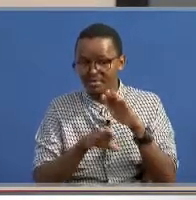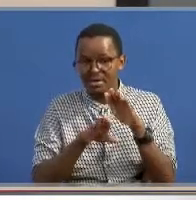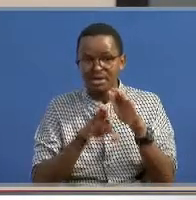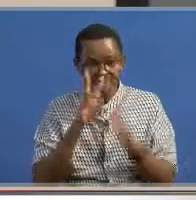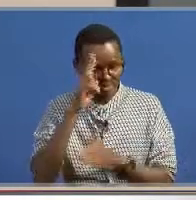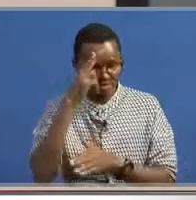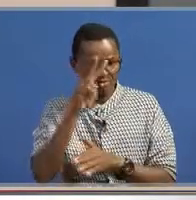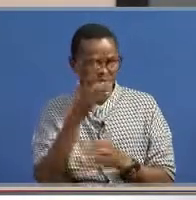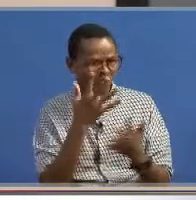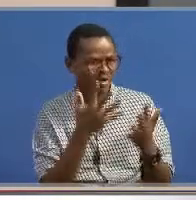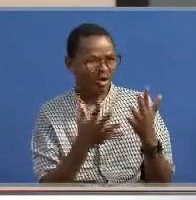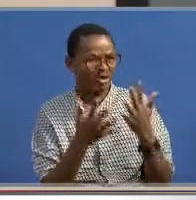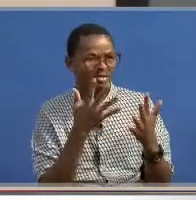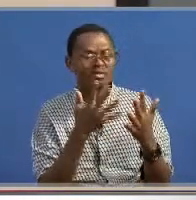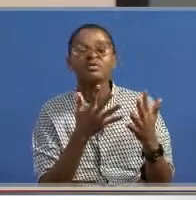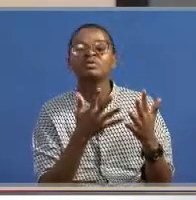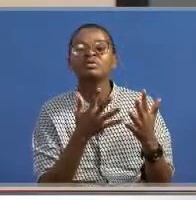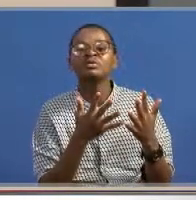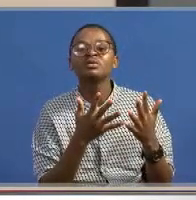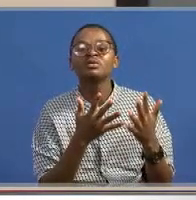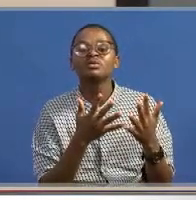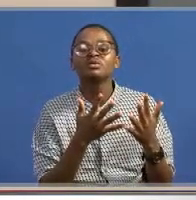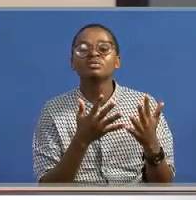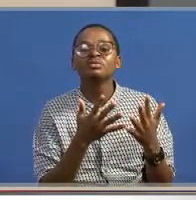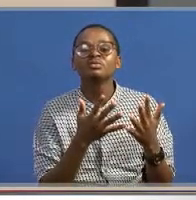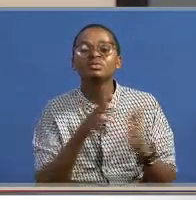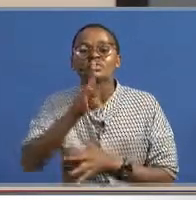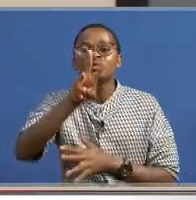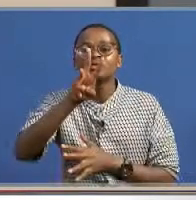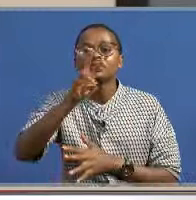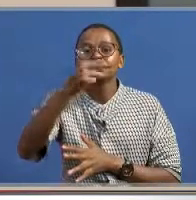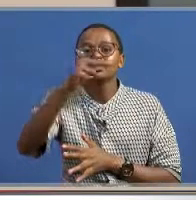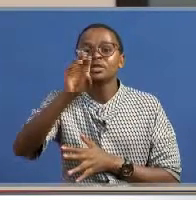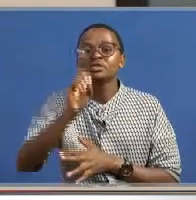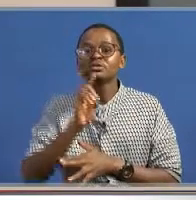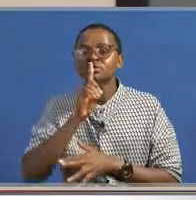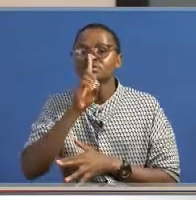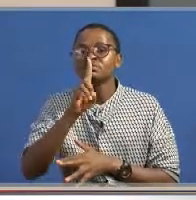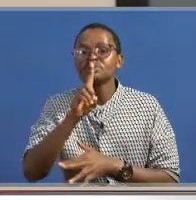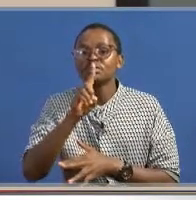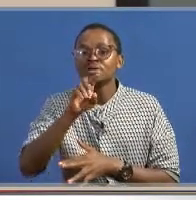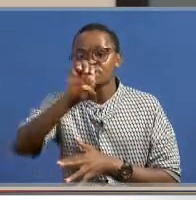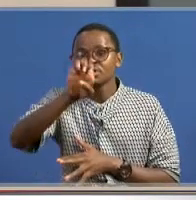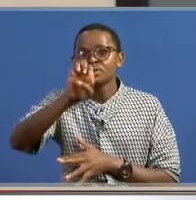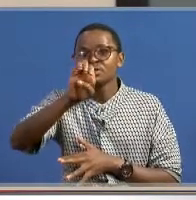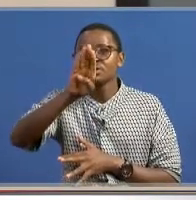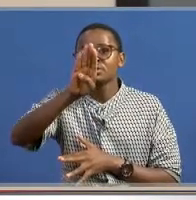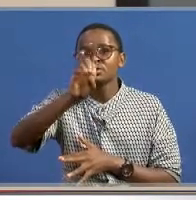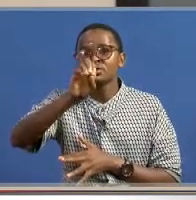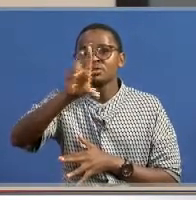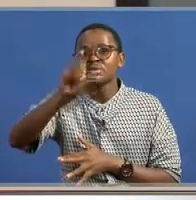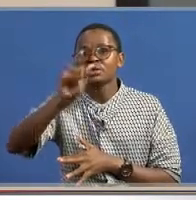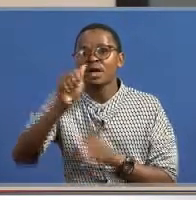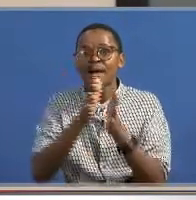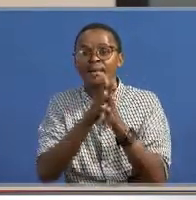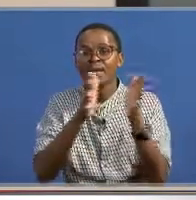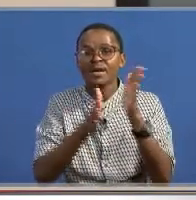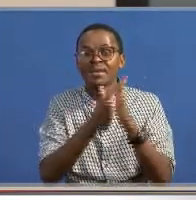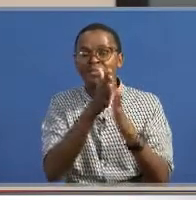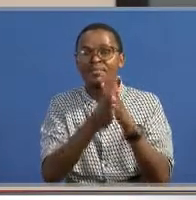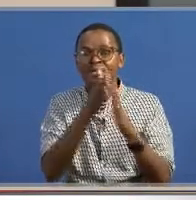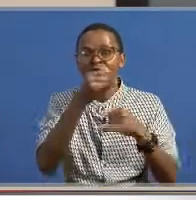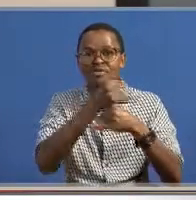looking at whether they should, the WHO should declare Ebola as a public health emergency